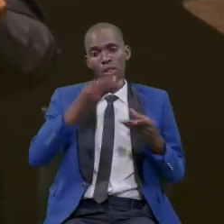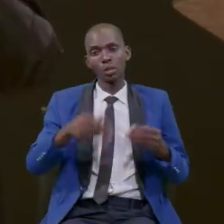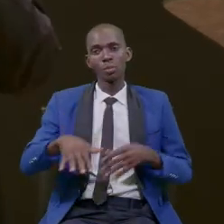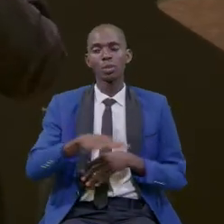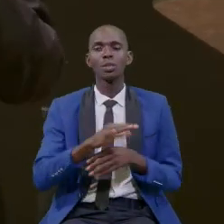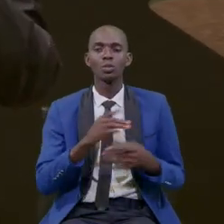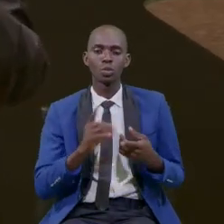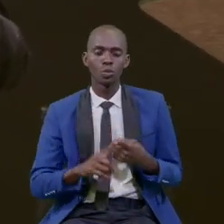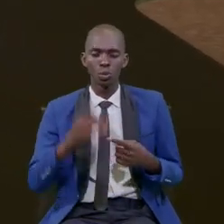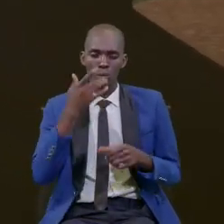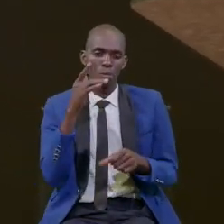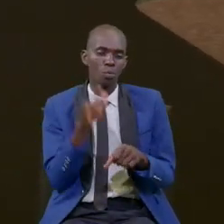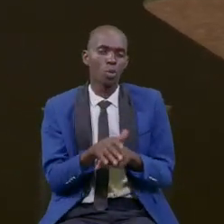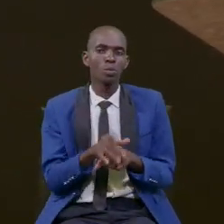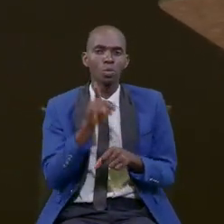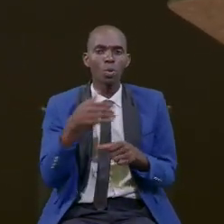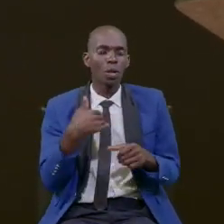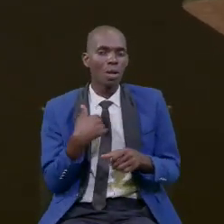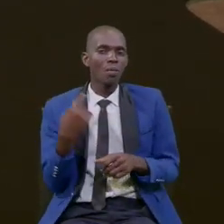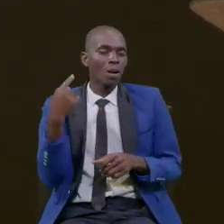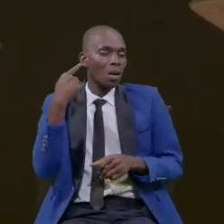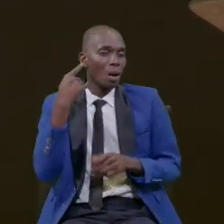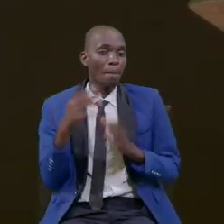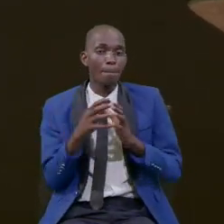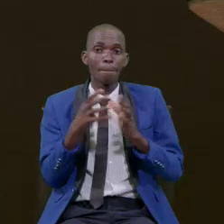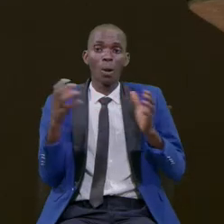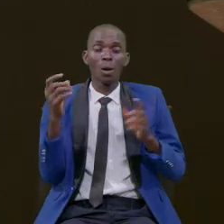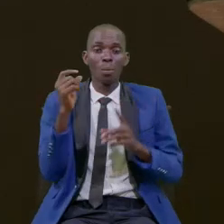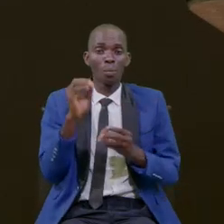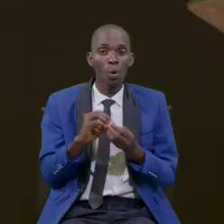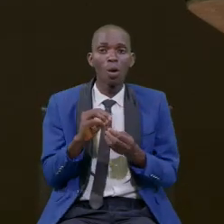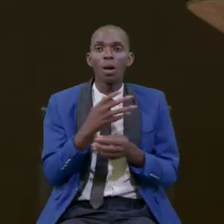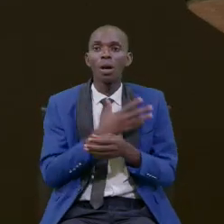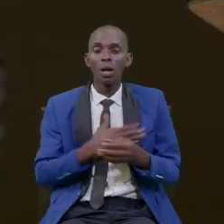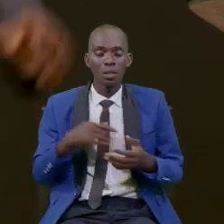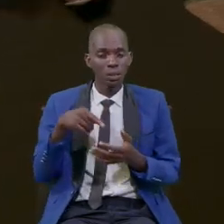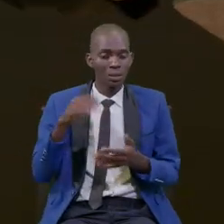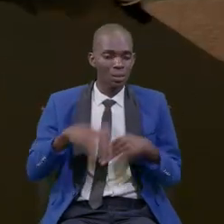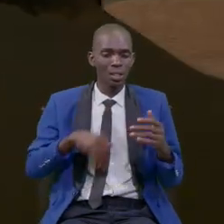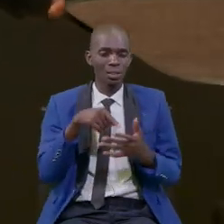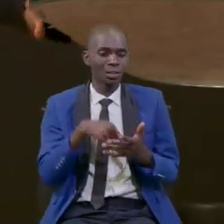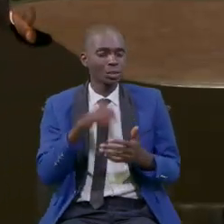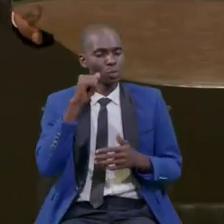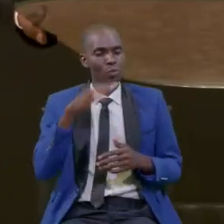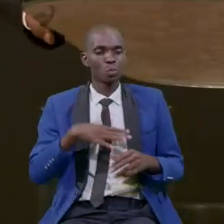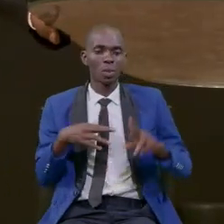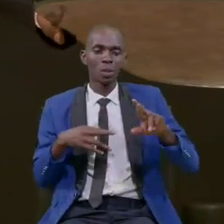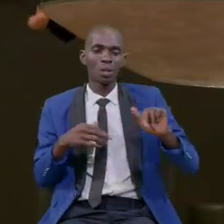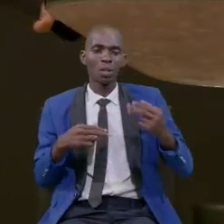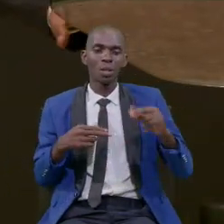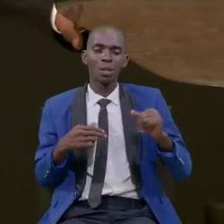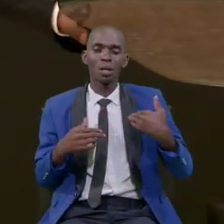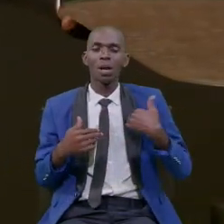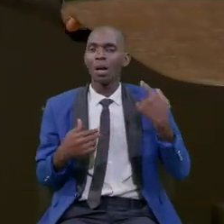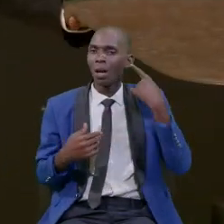You have heard much more than this Rahab the harlot ever heard. You've seen the